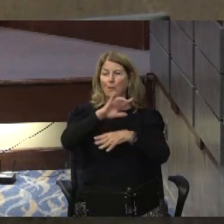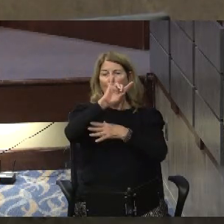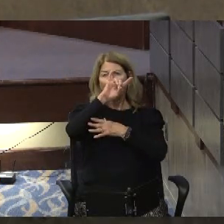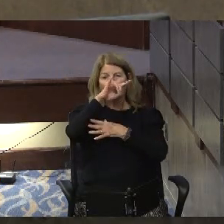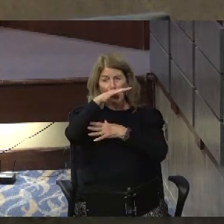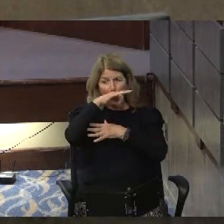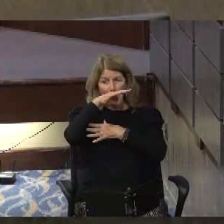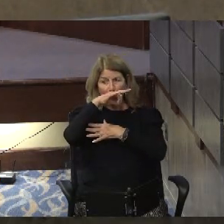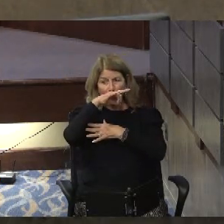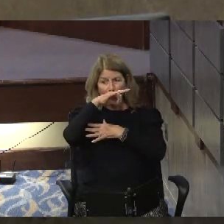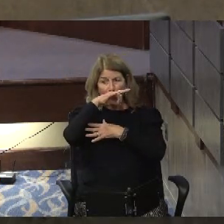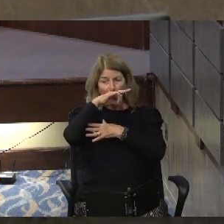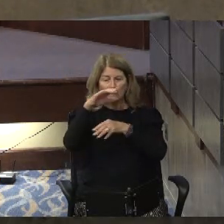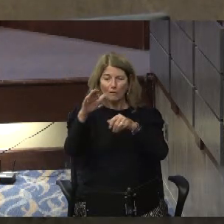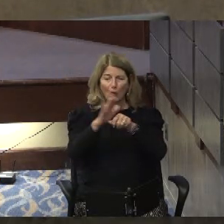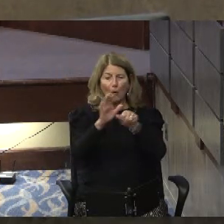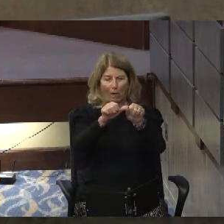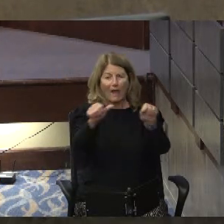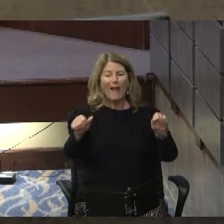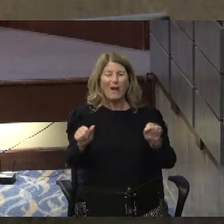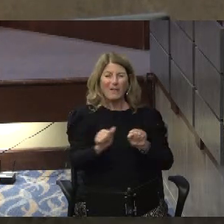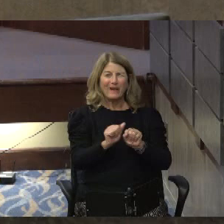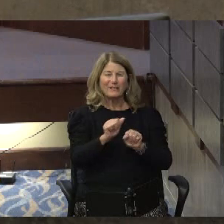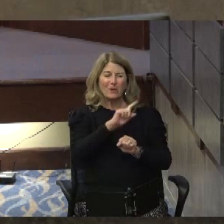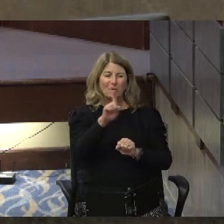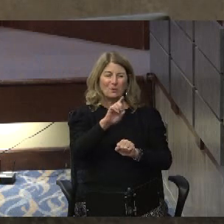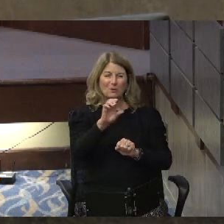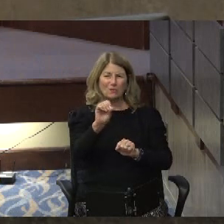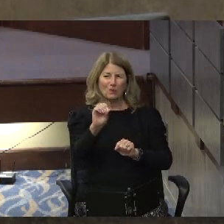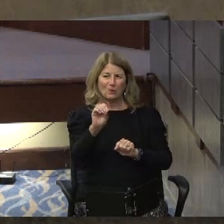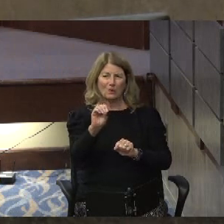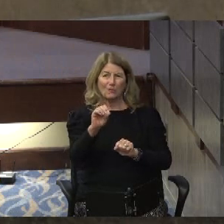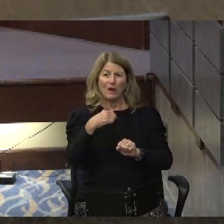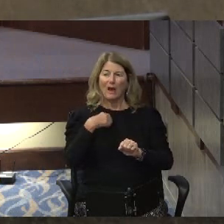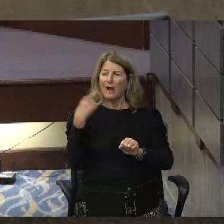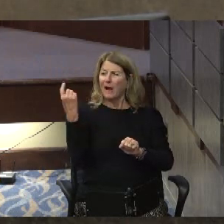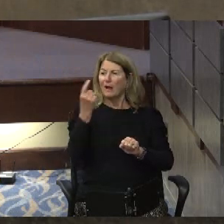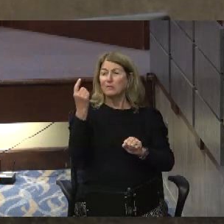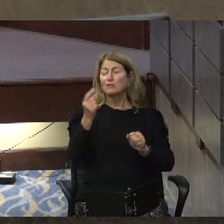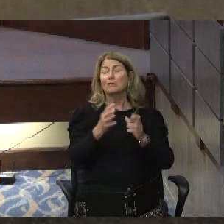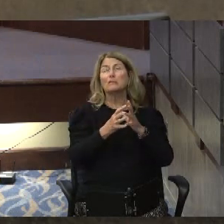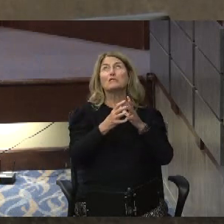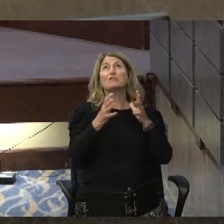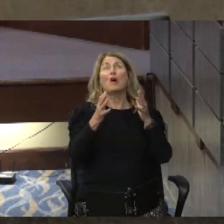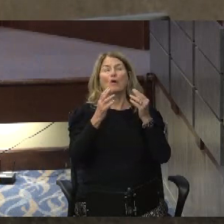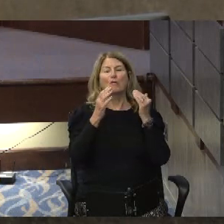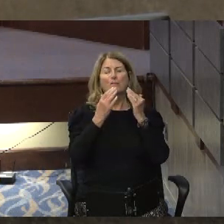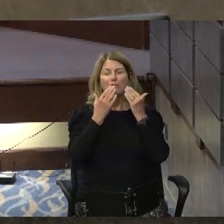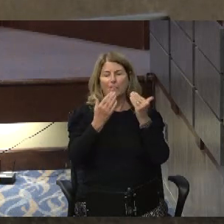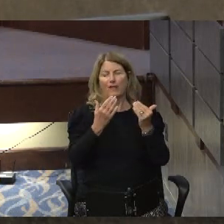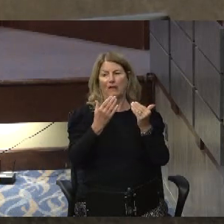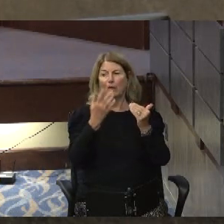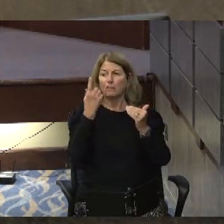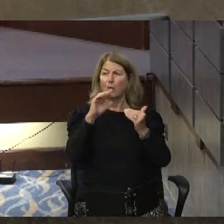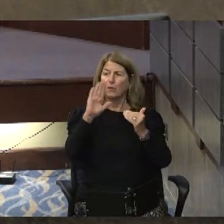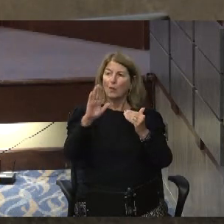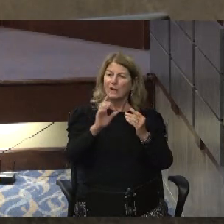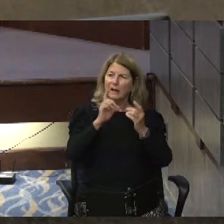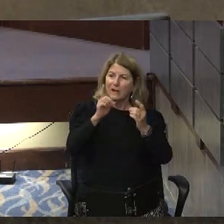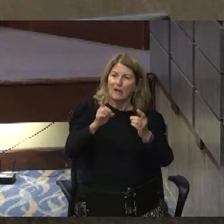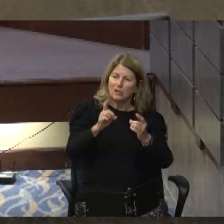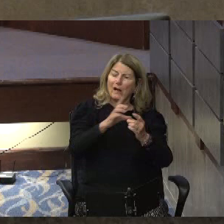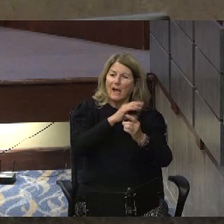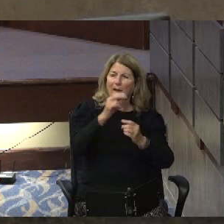this whole area is the zoo. And so I'm just so incredibly thankful for your dedication to building out this real